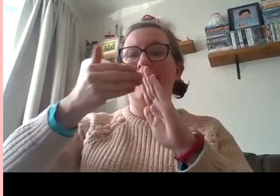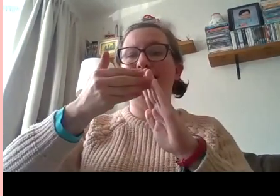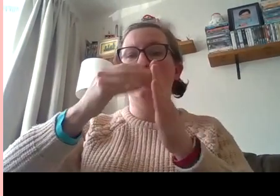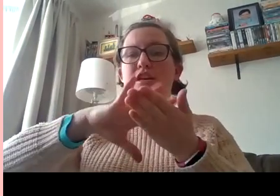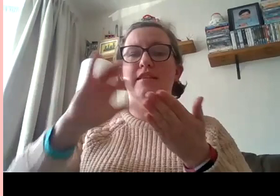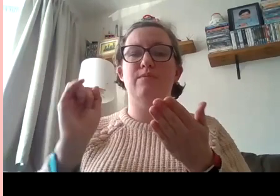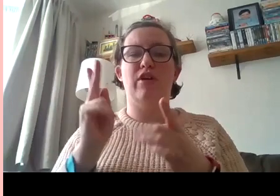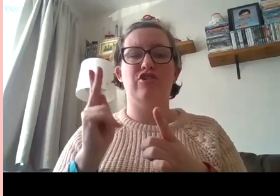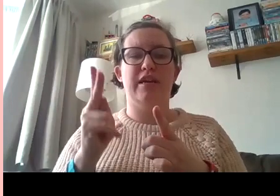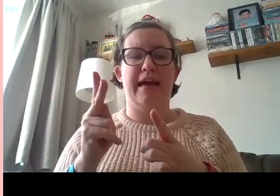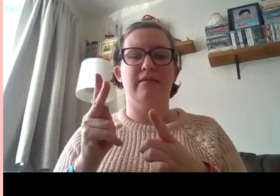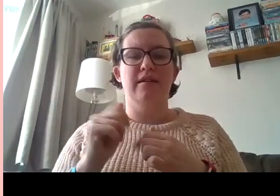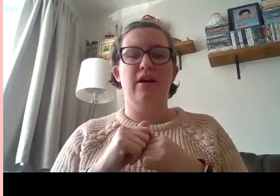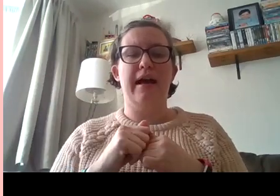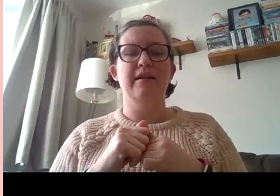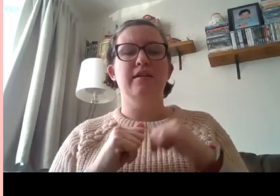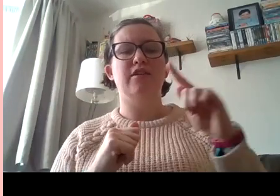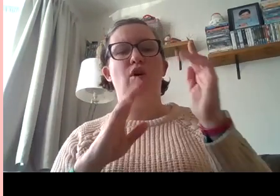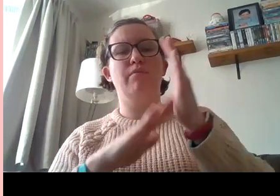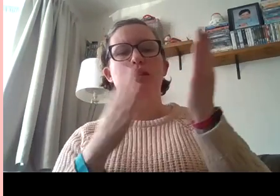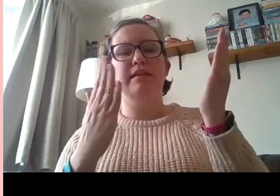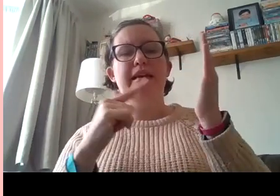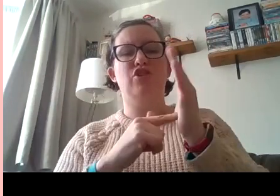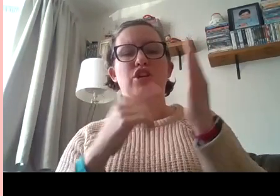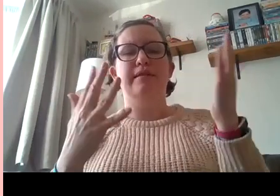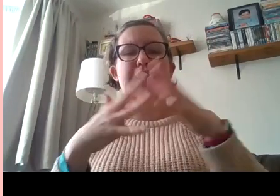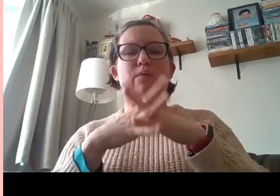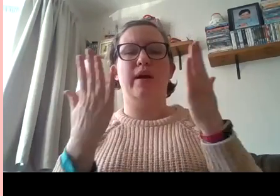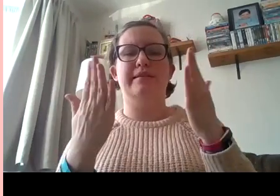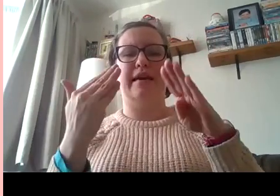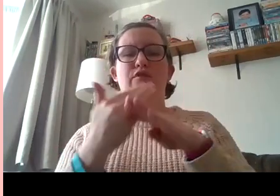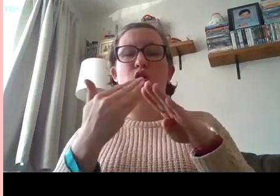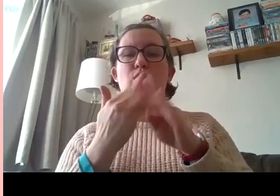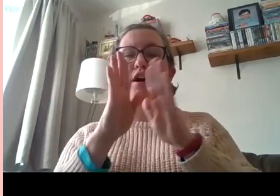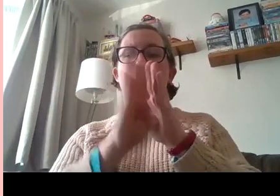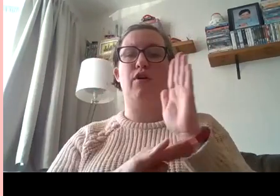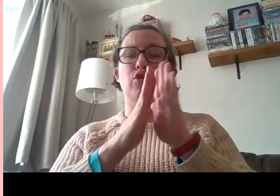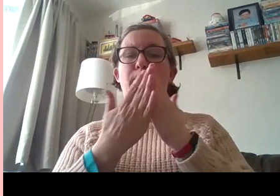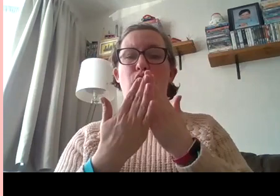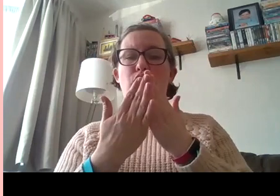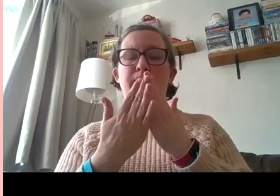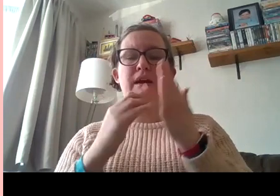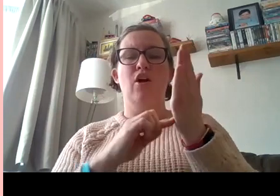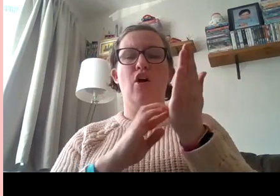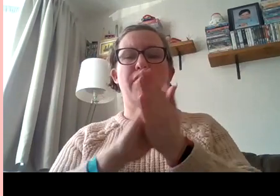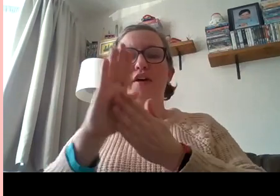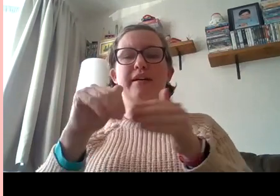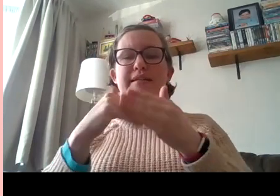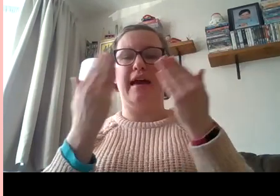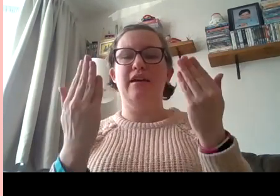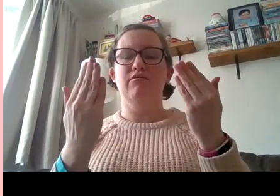is about addition and subtraction again. Okay, so on Monday, Tuesday and Wednesday, you've got work from your book.